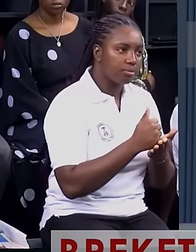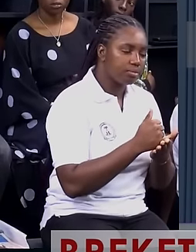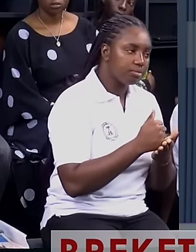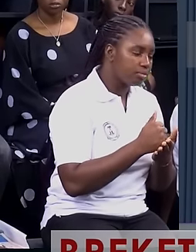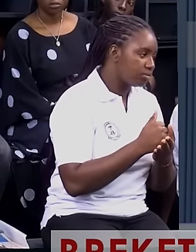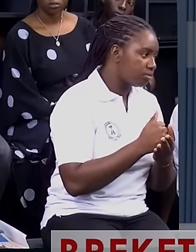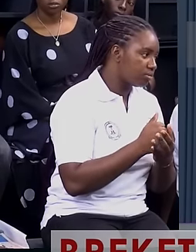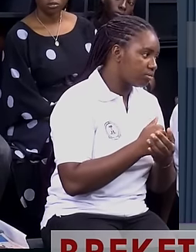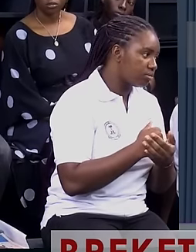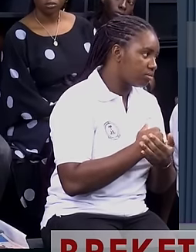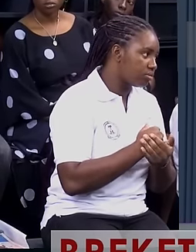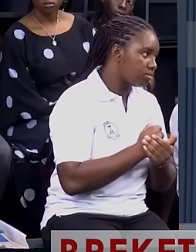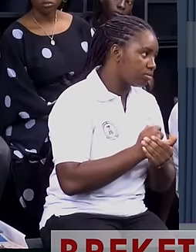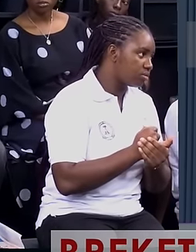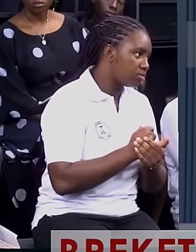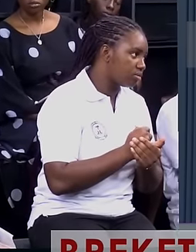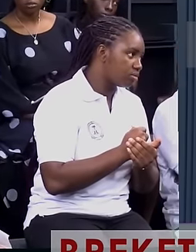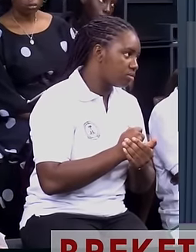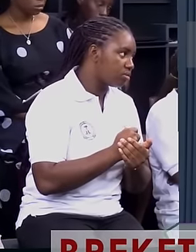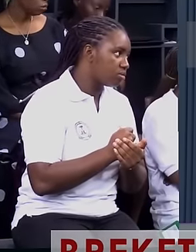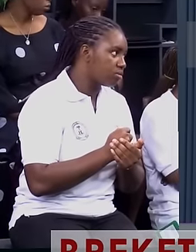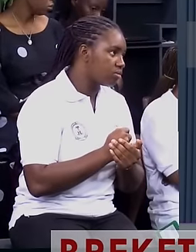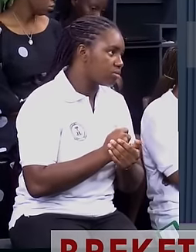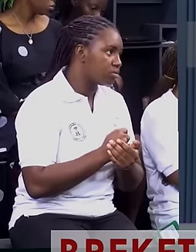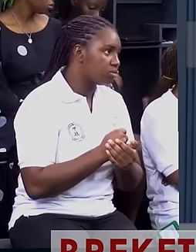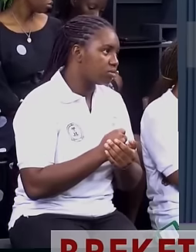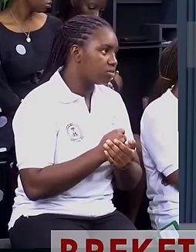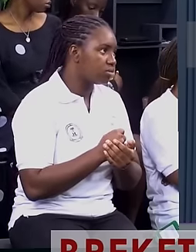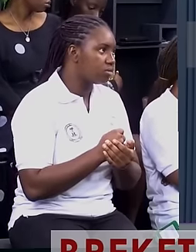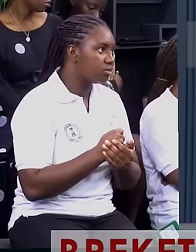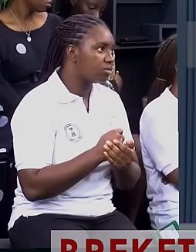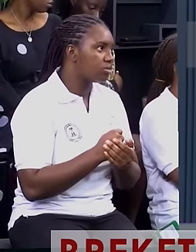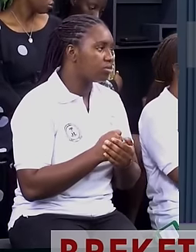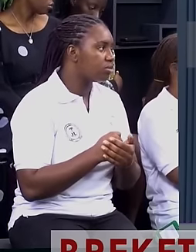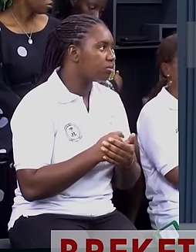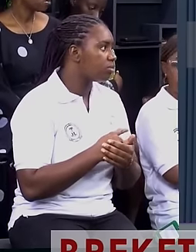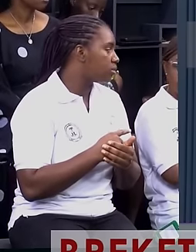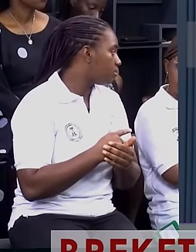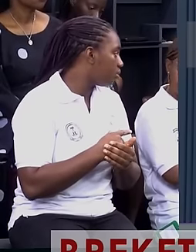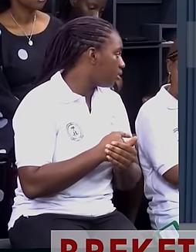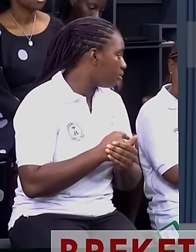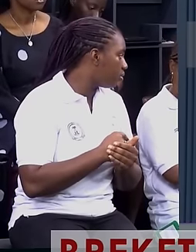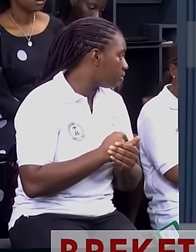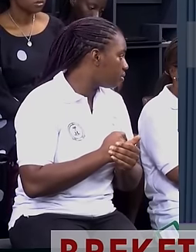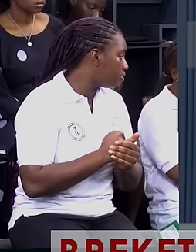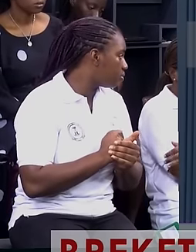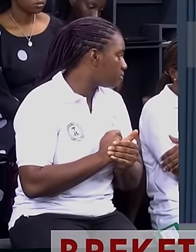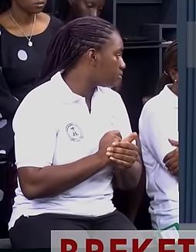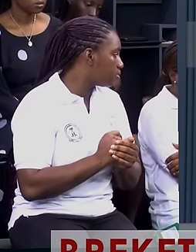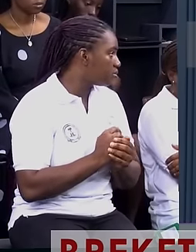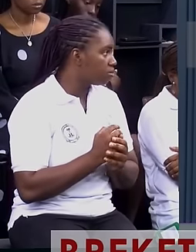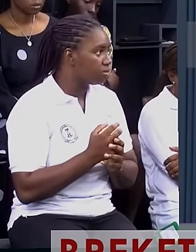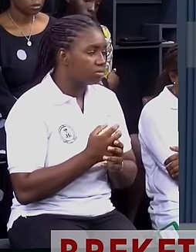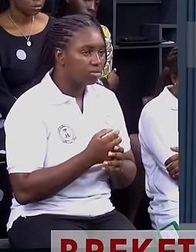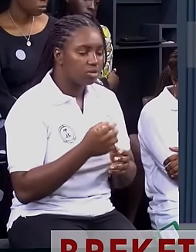report. If that can't matter, not have it.